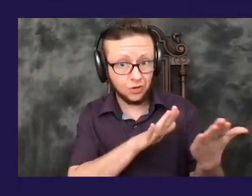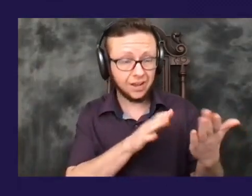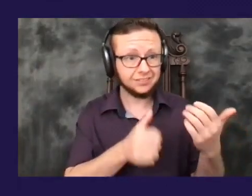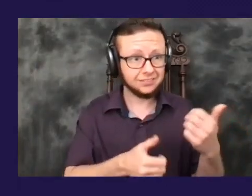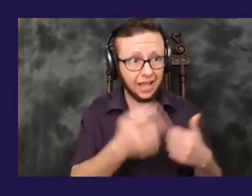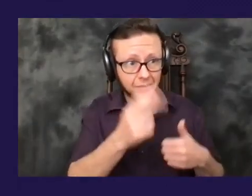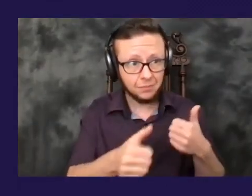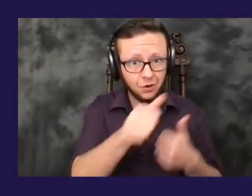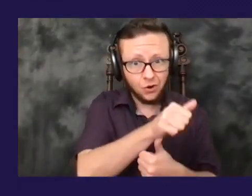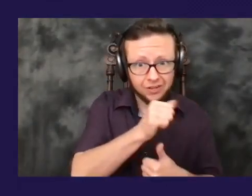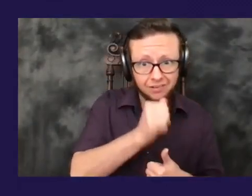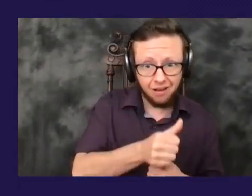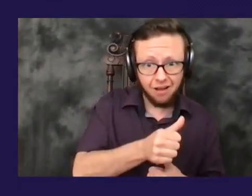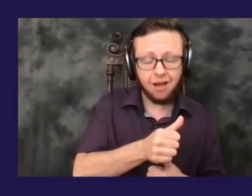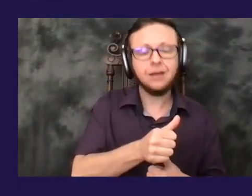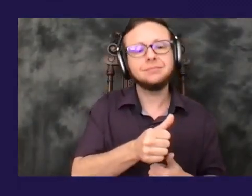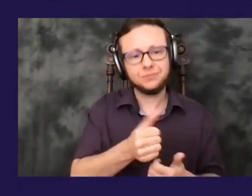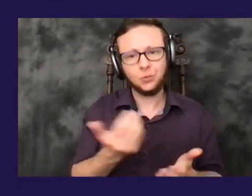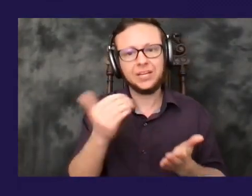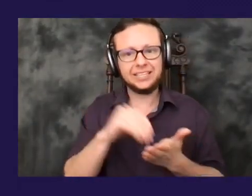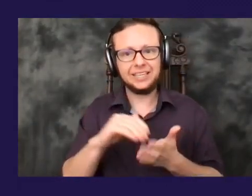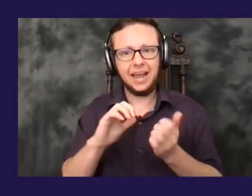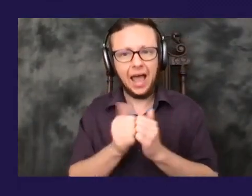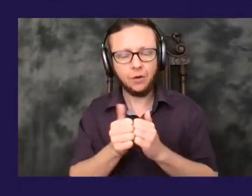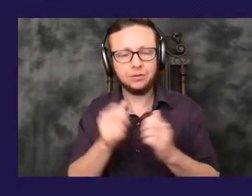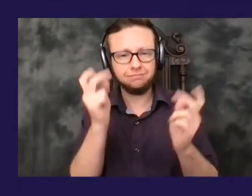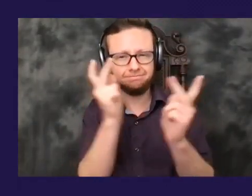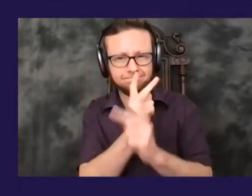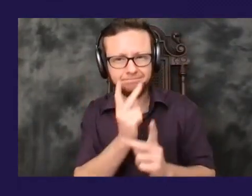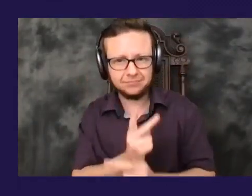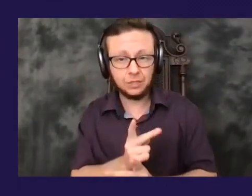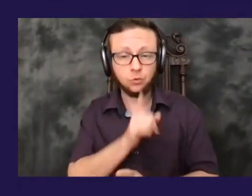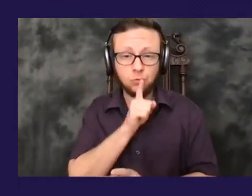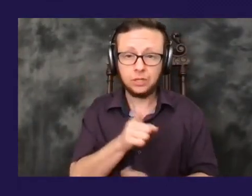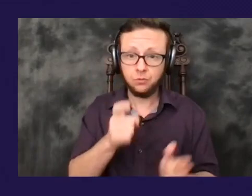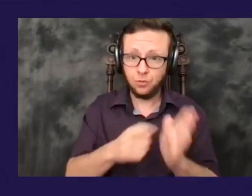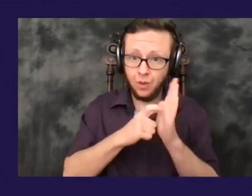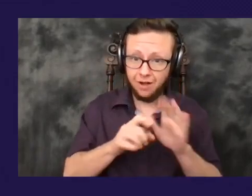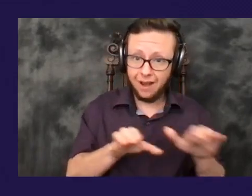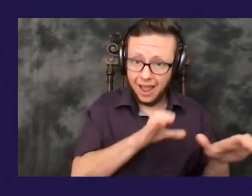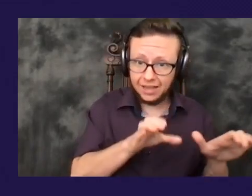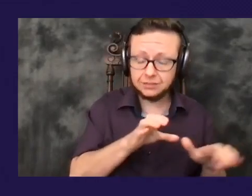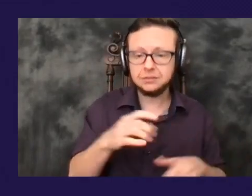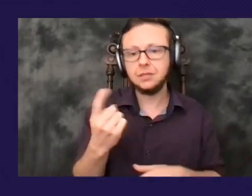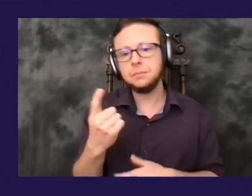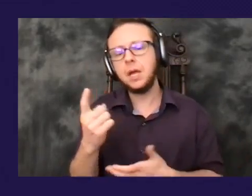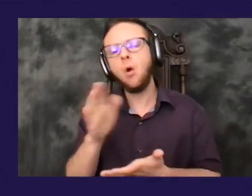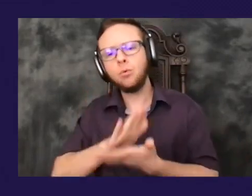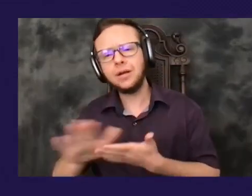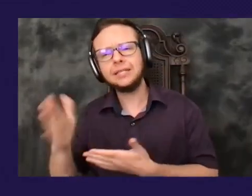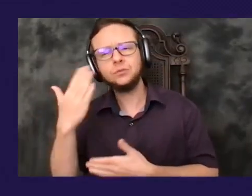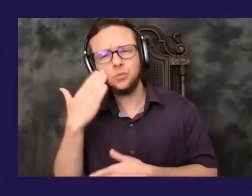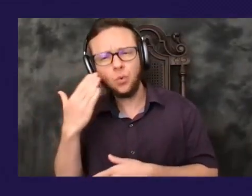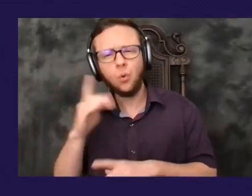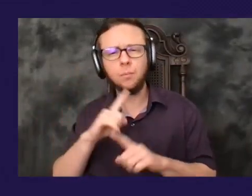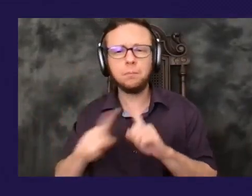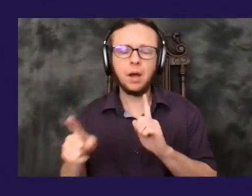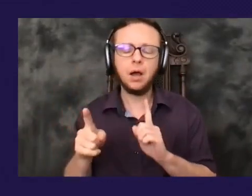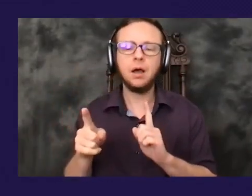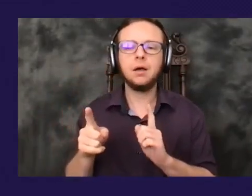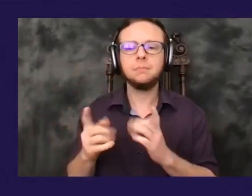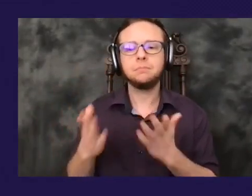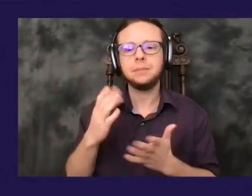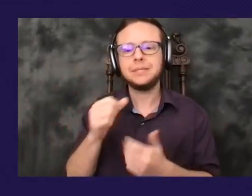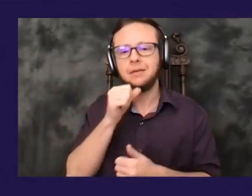priority? So again, how do you gauge what is actually something that requires action versus something that's nice to know, but maybe doesn't